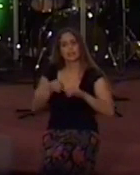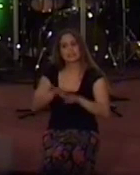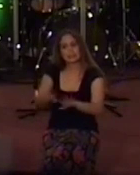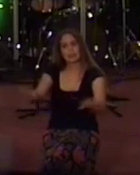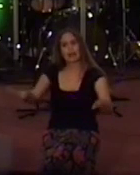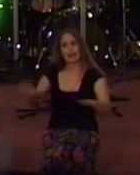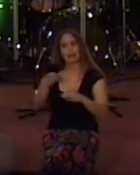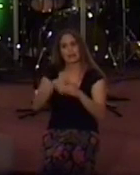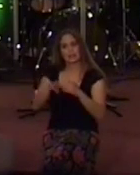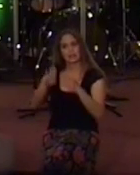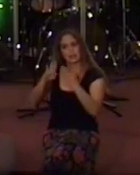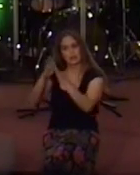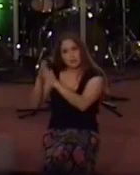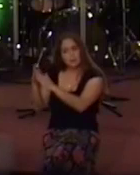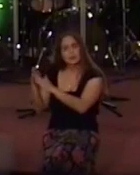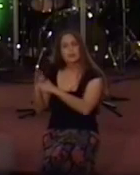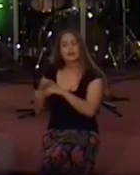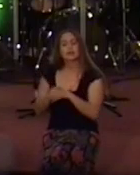community. See,